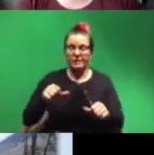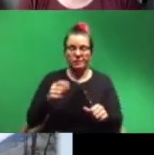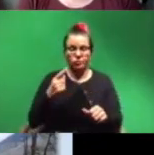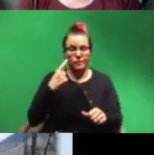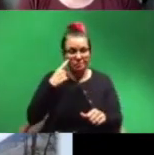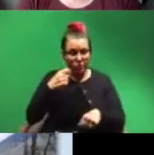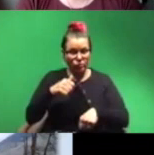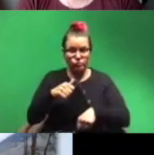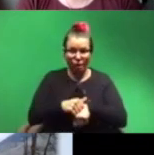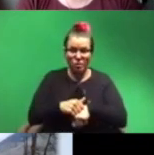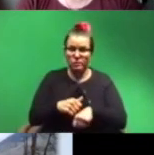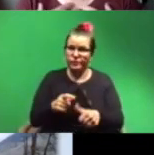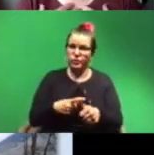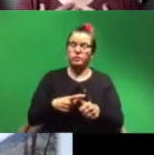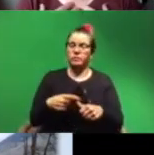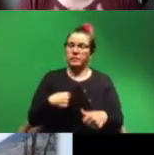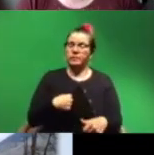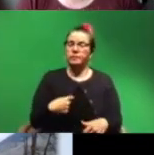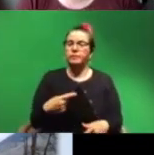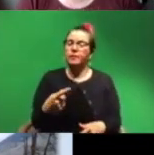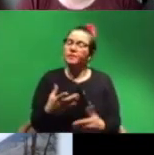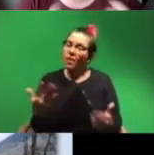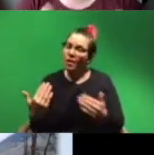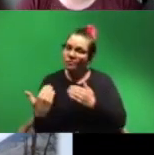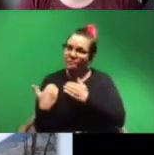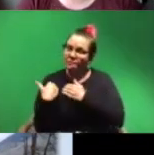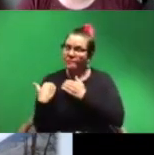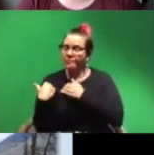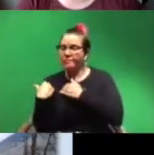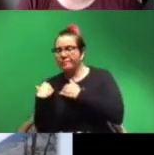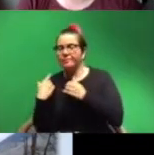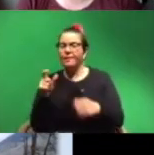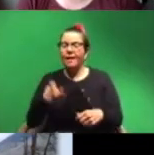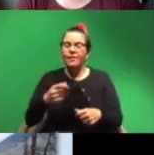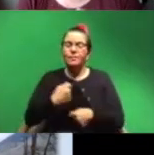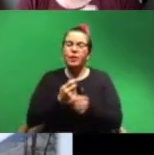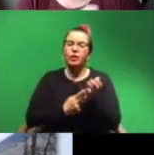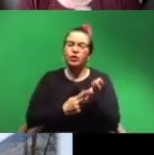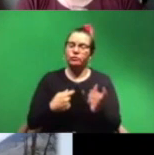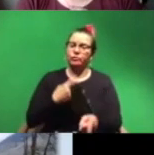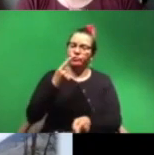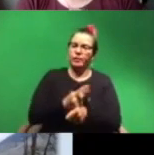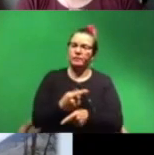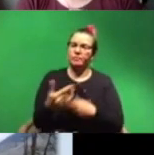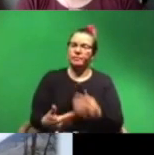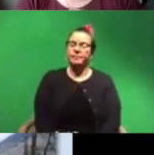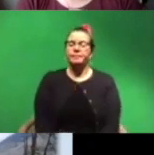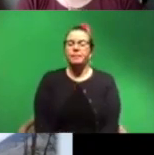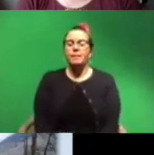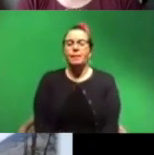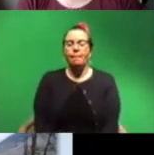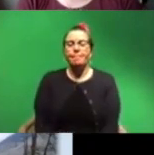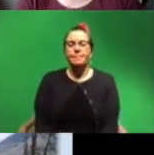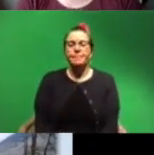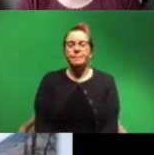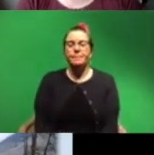before, which was quite a lot of responsibility. I had to make sure I got it right, and that I kind